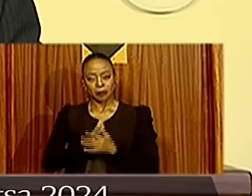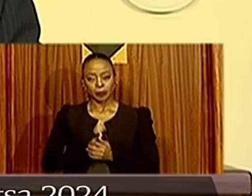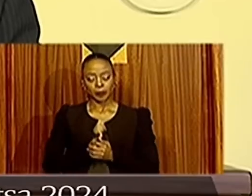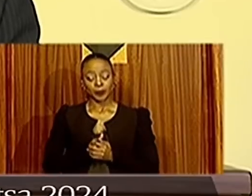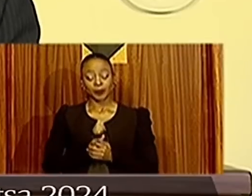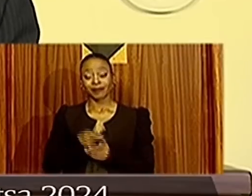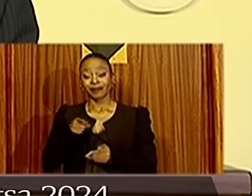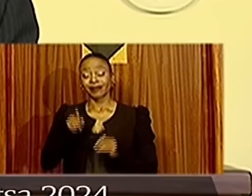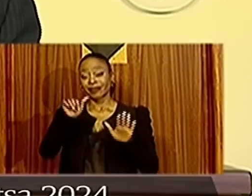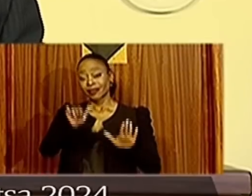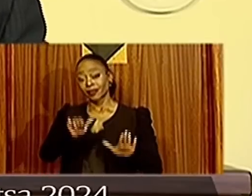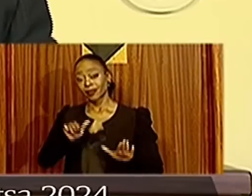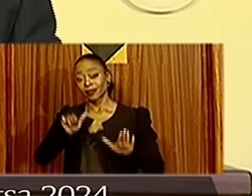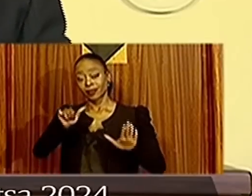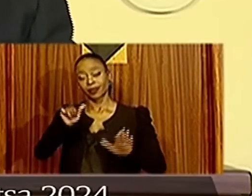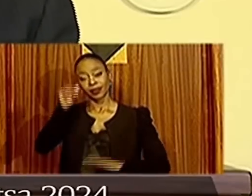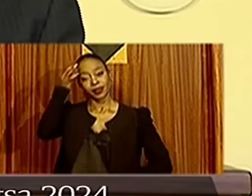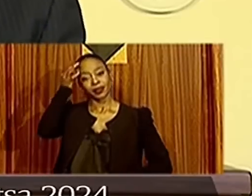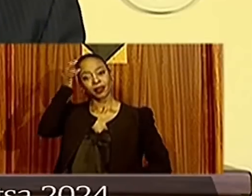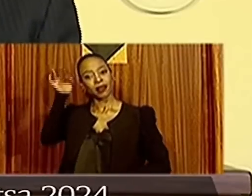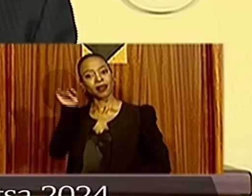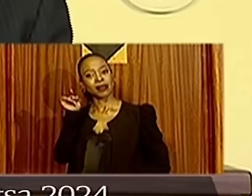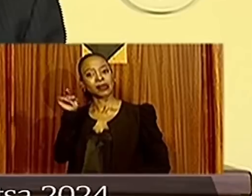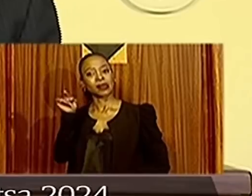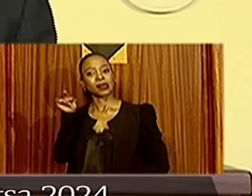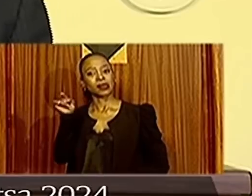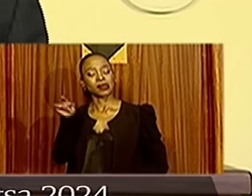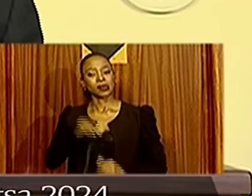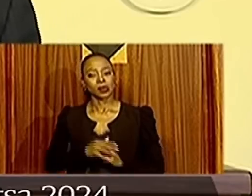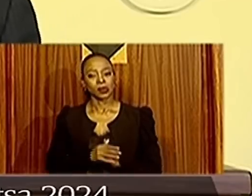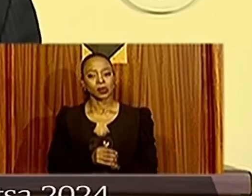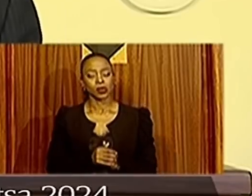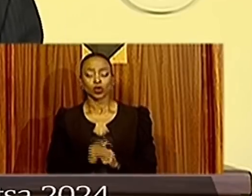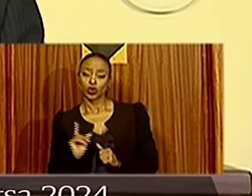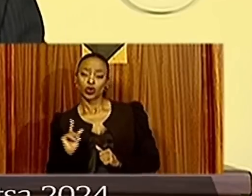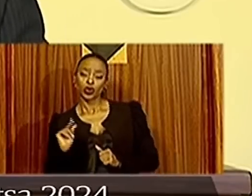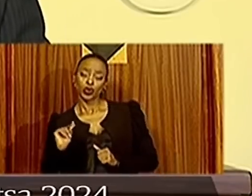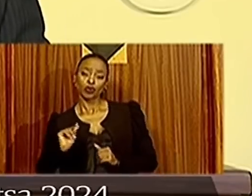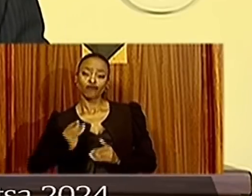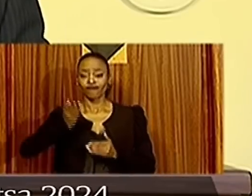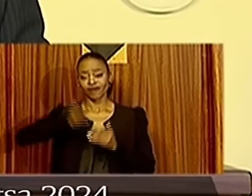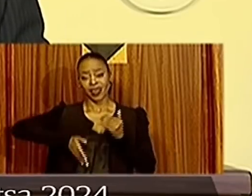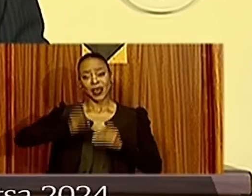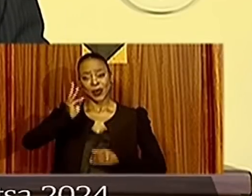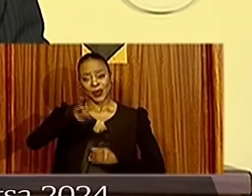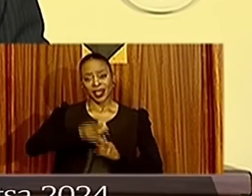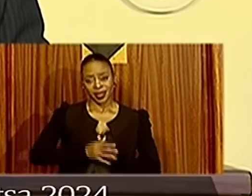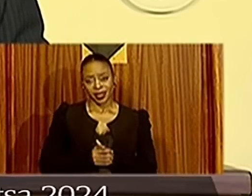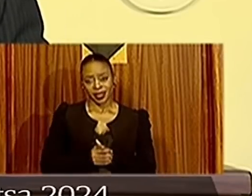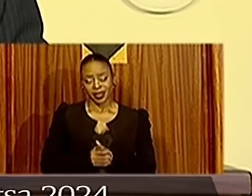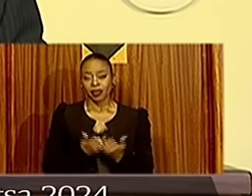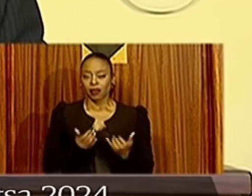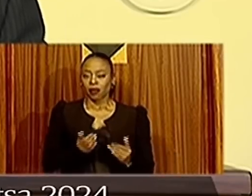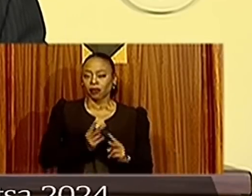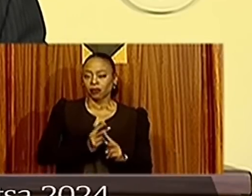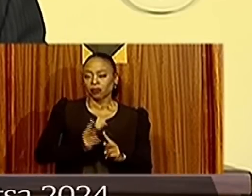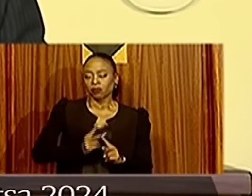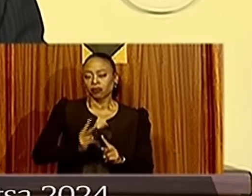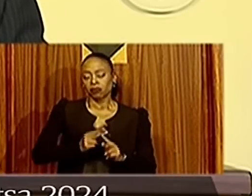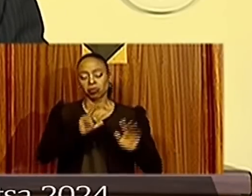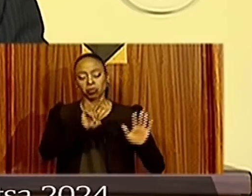6th administration indeed draws to a close, and as we prepare for the